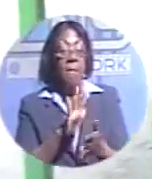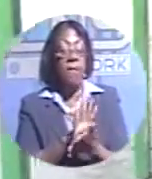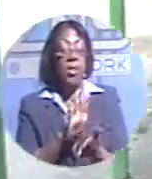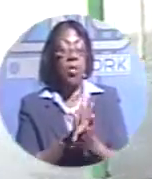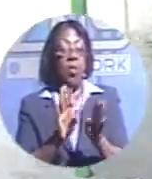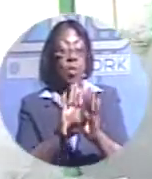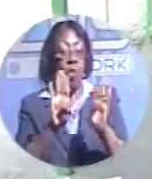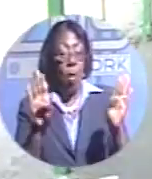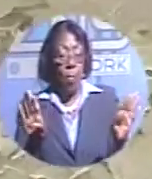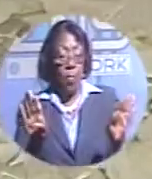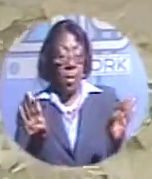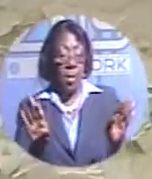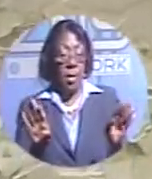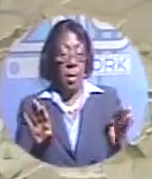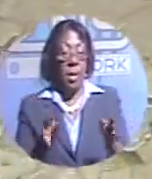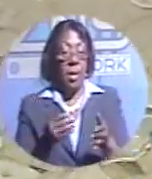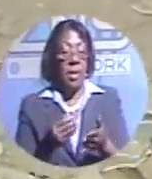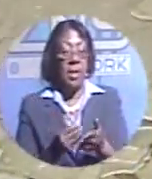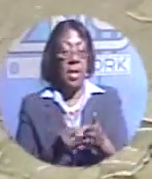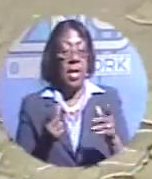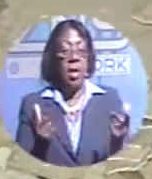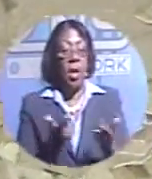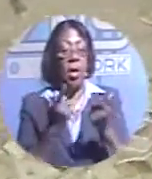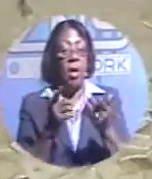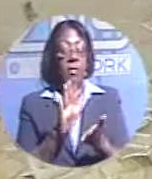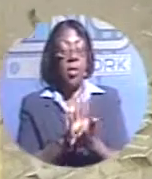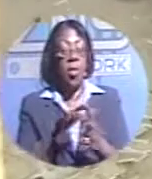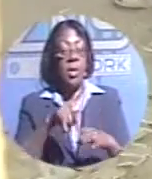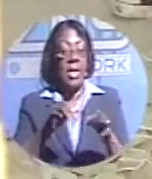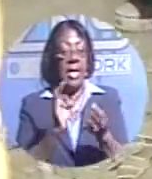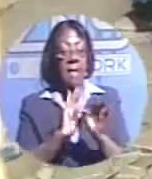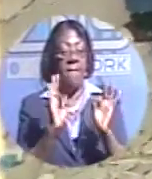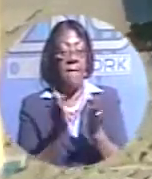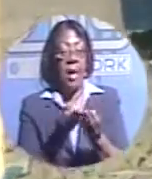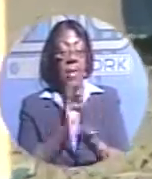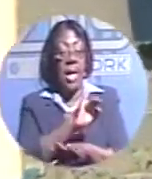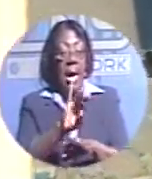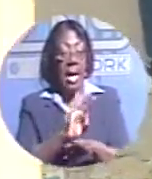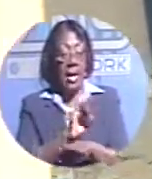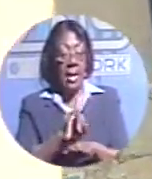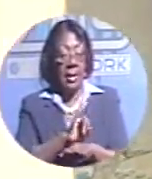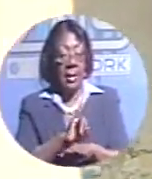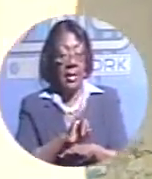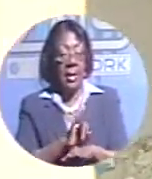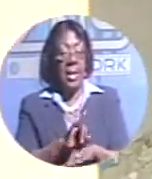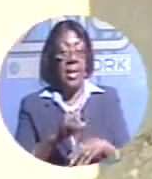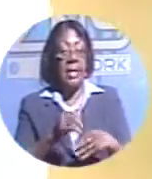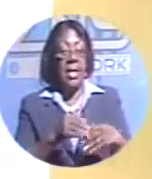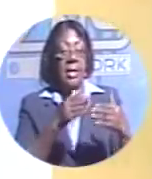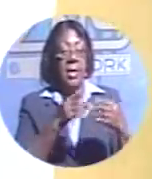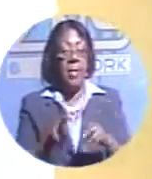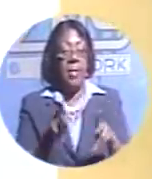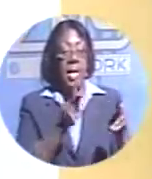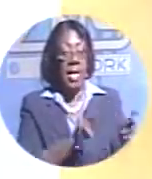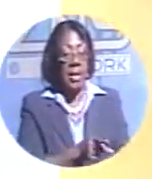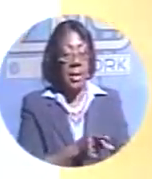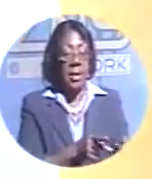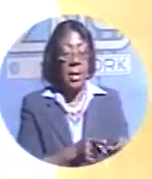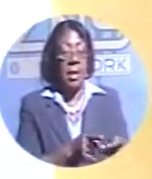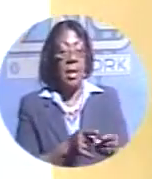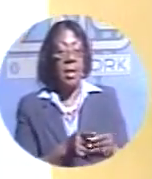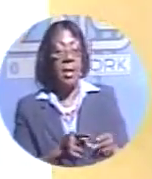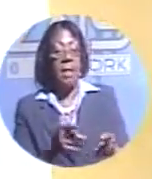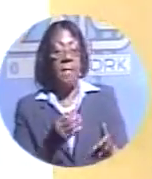neglected a list of schools, particularly in the Family Islands, but he charged that this administration has placed the financial well-being of their political